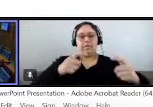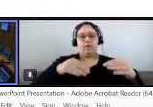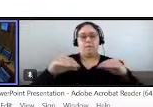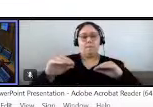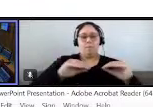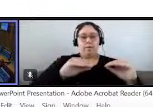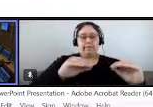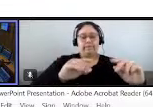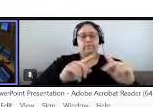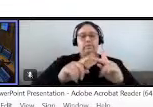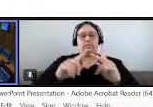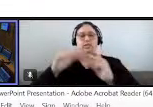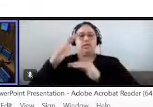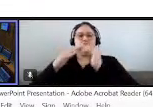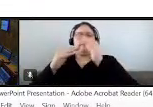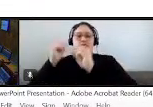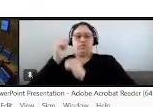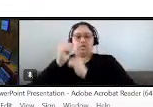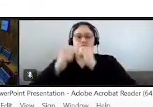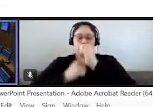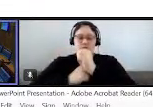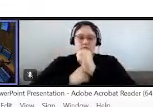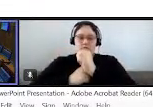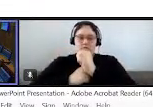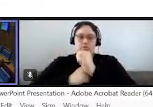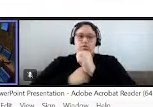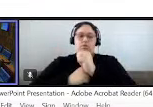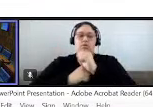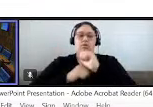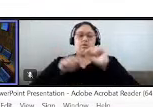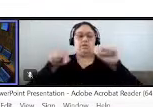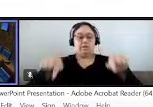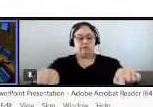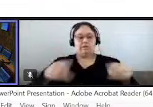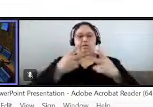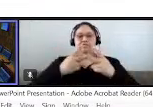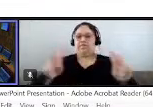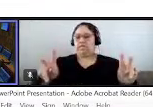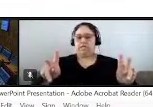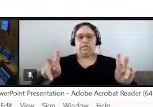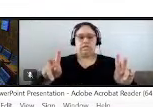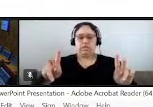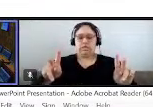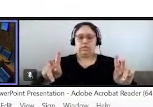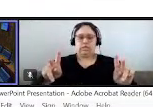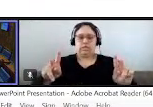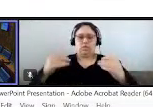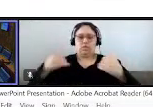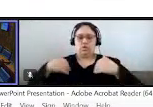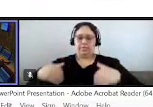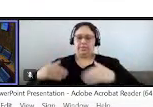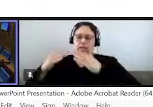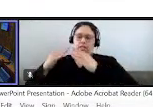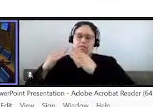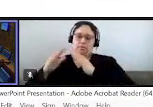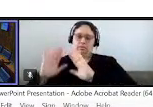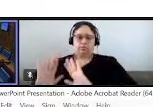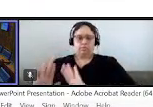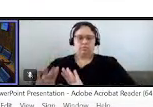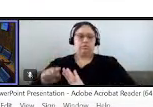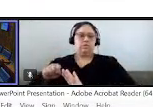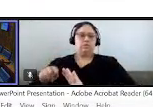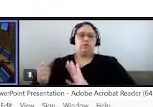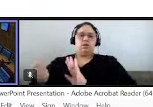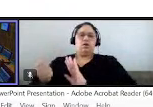the Committee of Infrastructure, which is totally different from Human Settlement. Human Settlement it's just